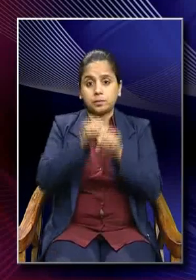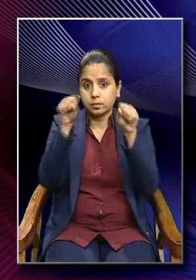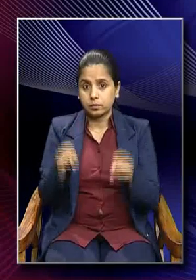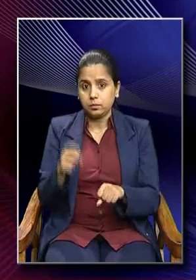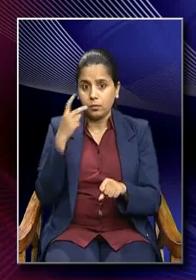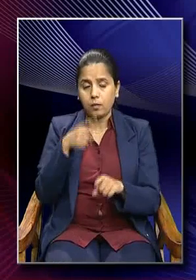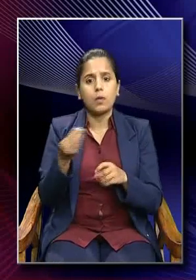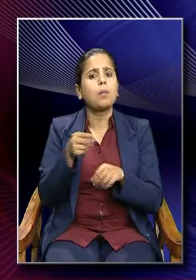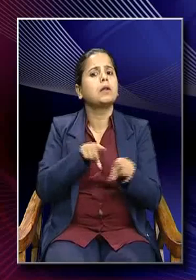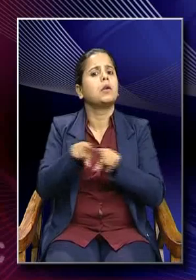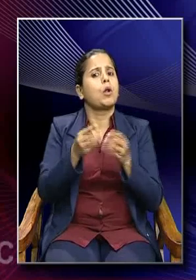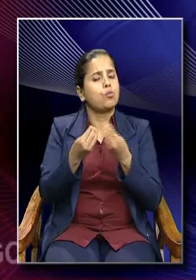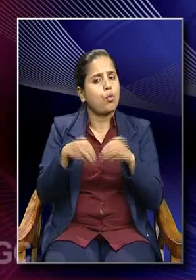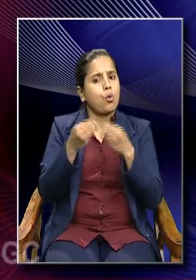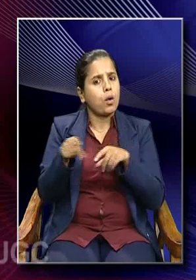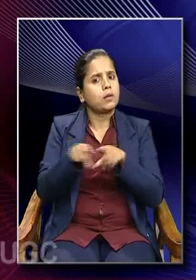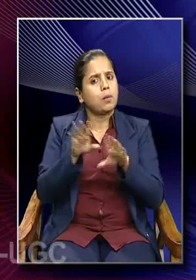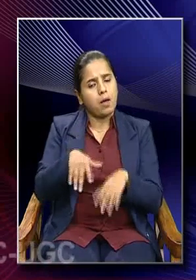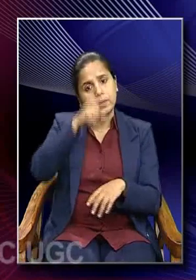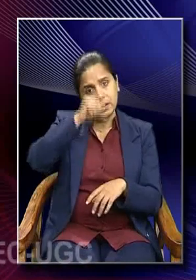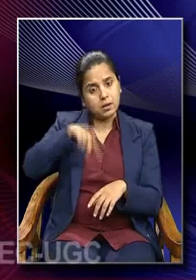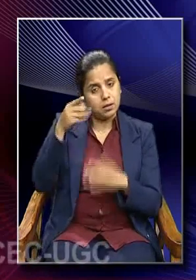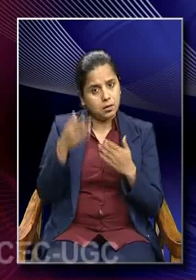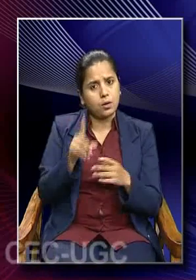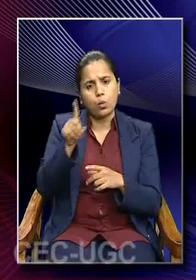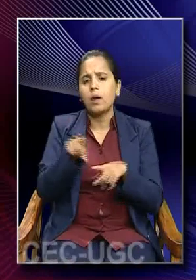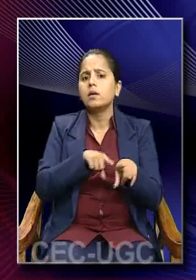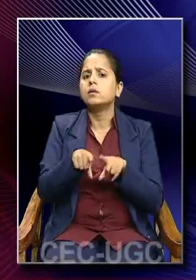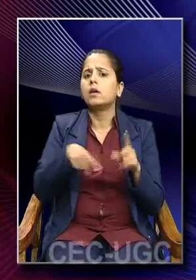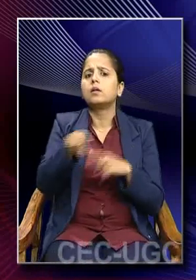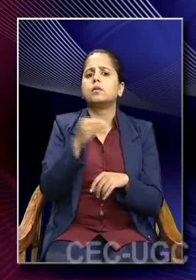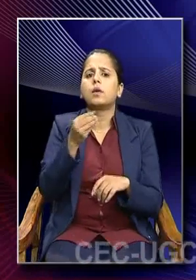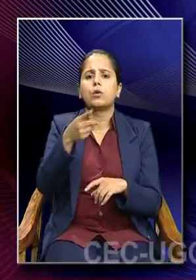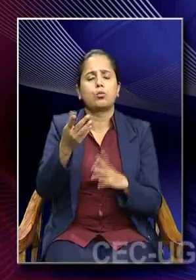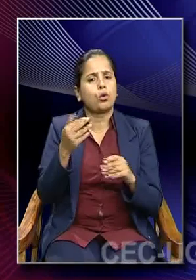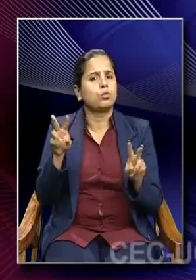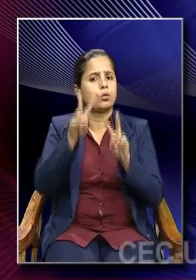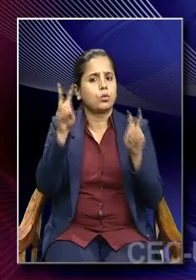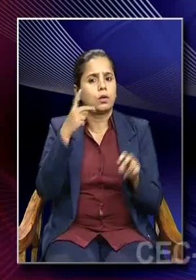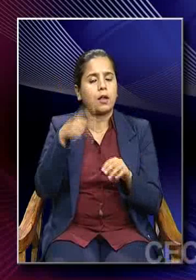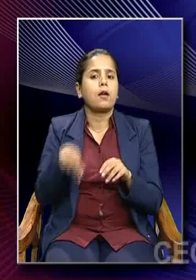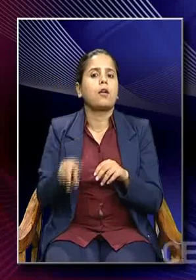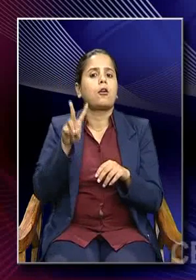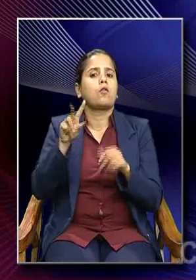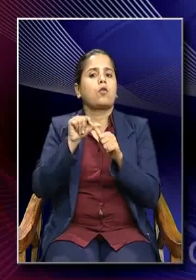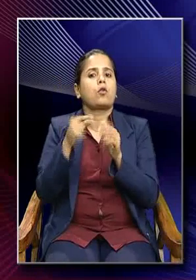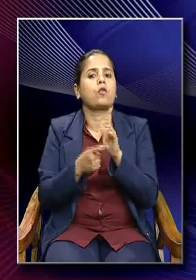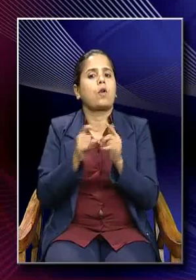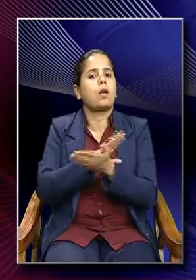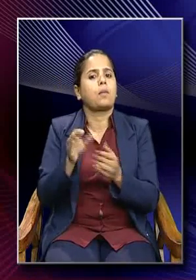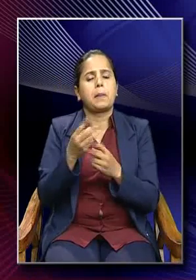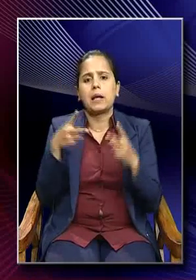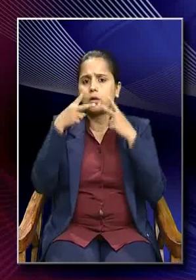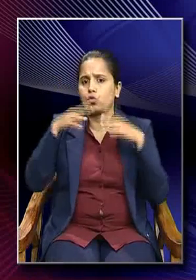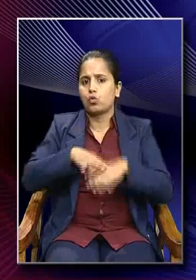are examples, more examples in India also. Some of the examples you can quote from Wardha and various tribal areas